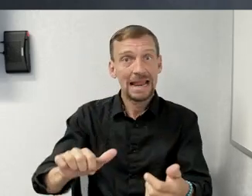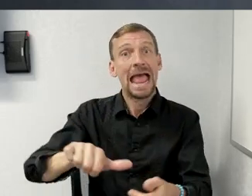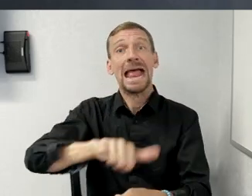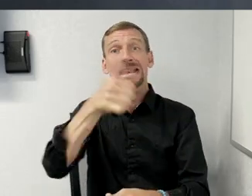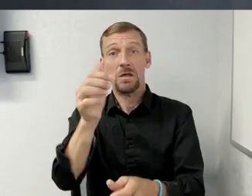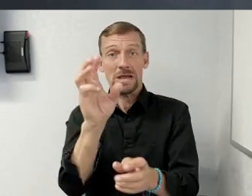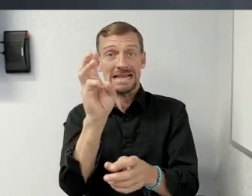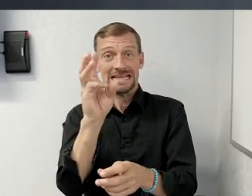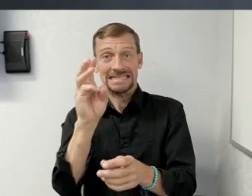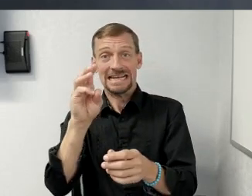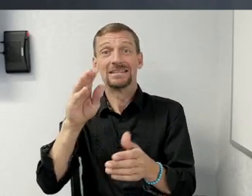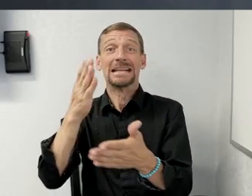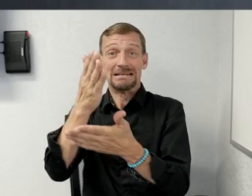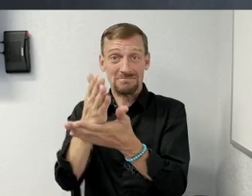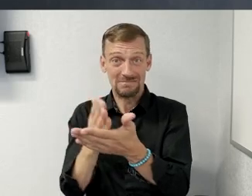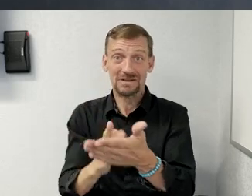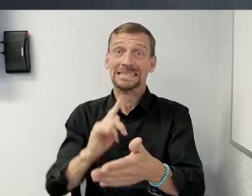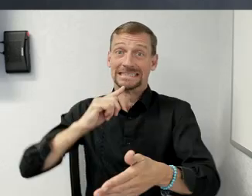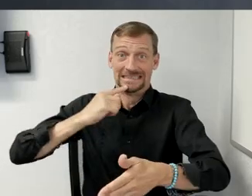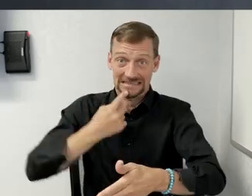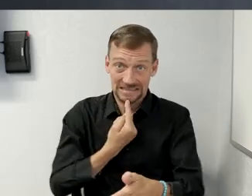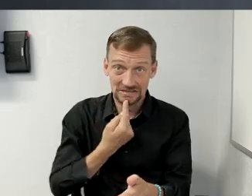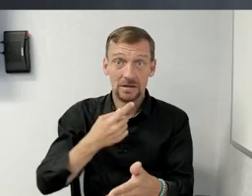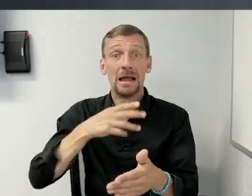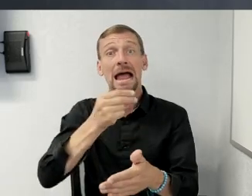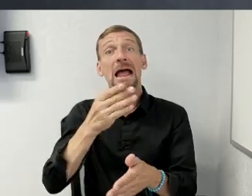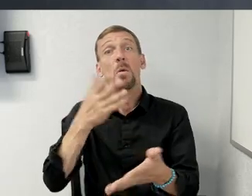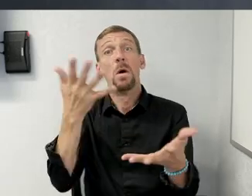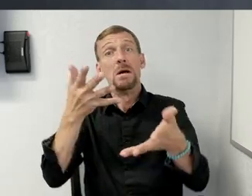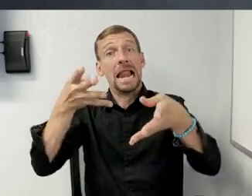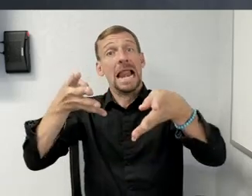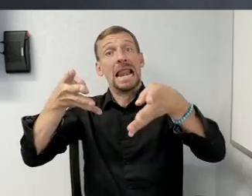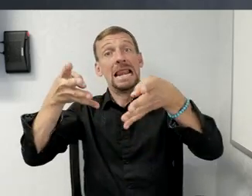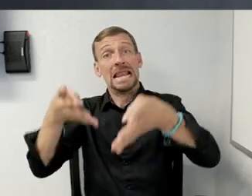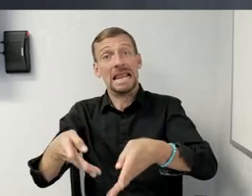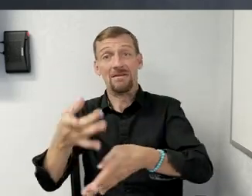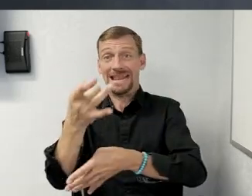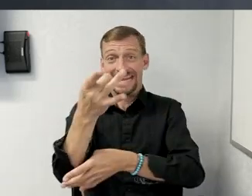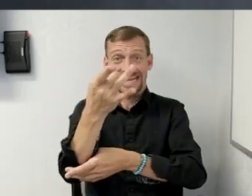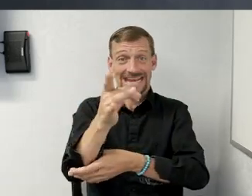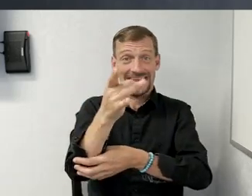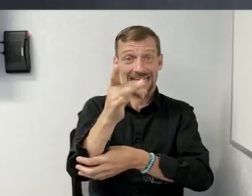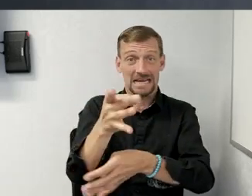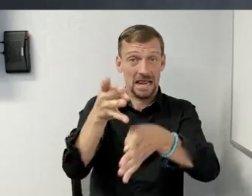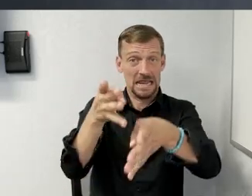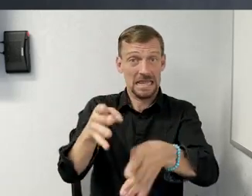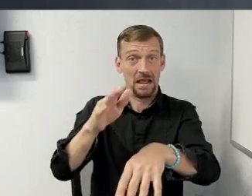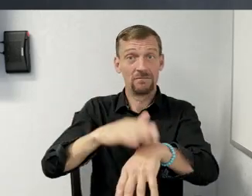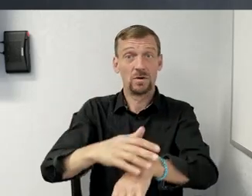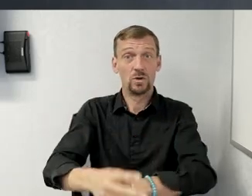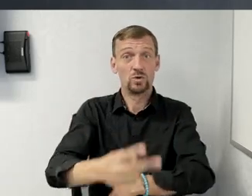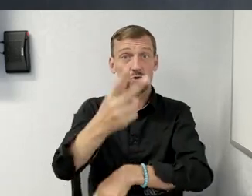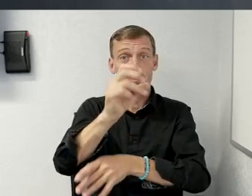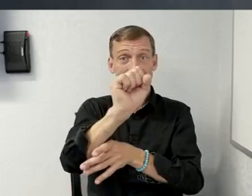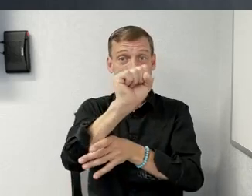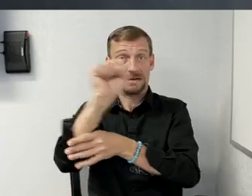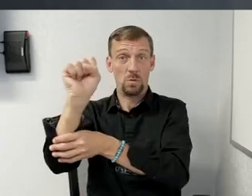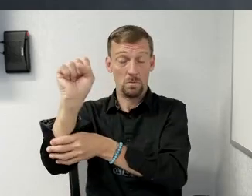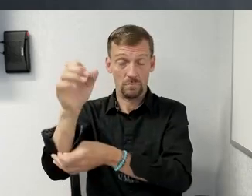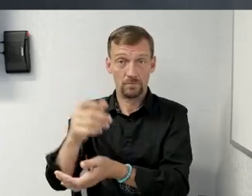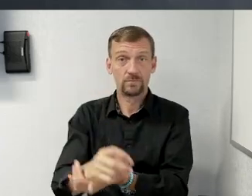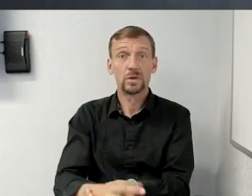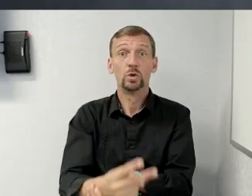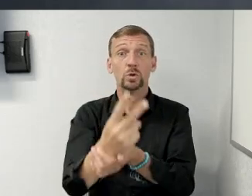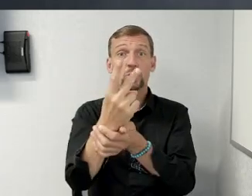the intermediate critical care unit, and then the balance of the 18 are on 2 South.